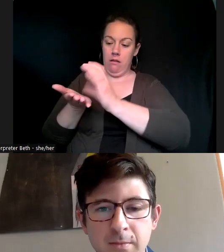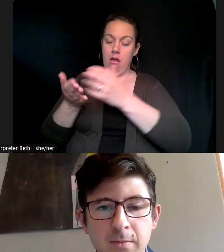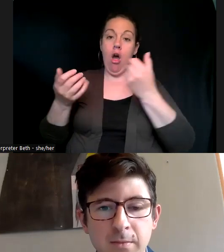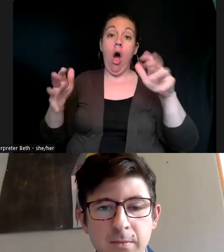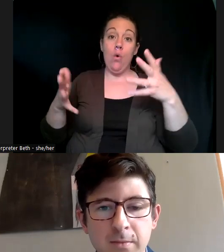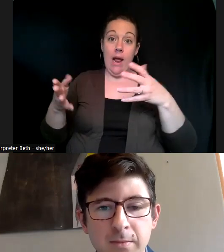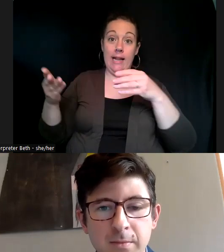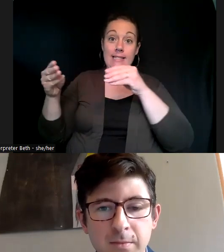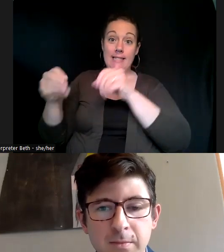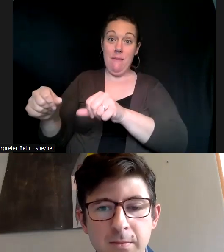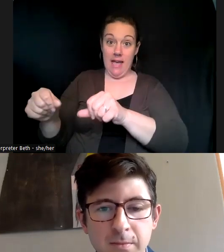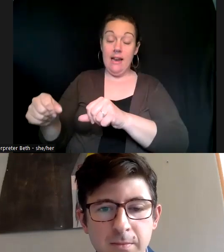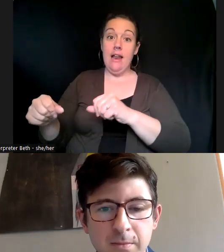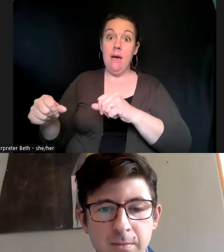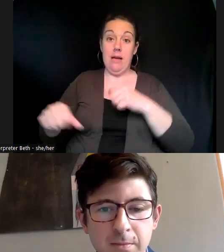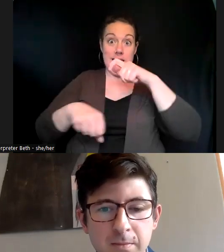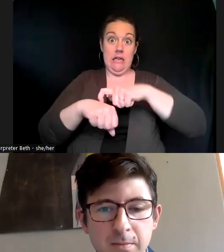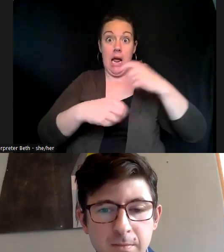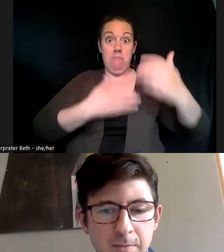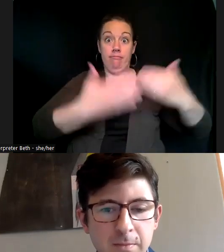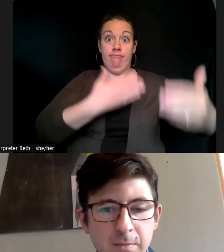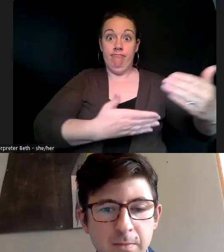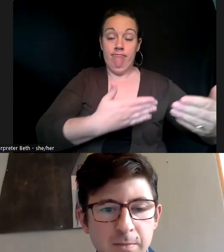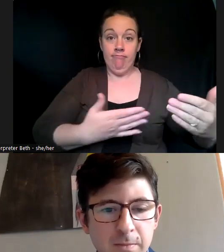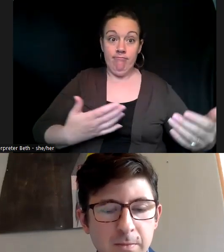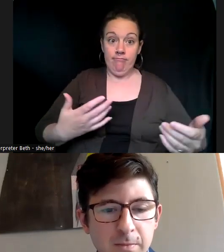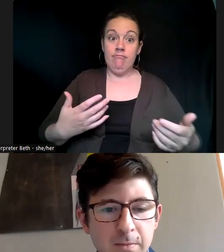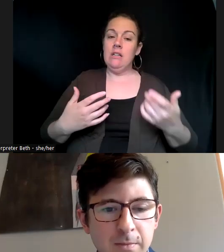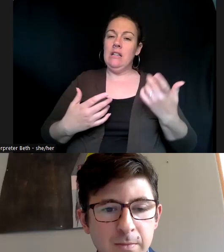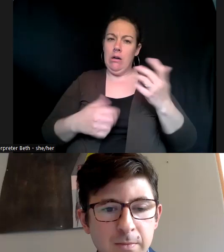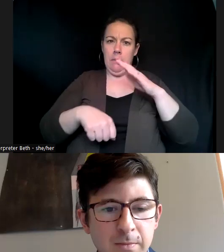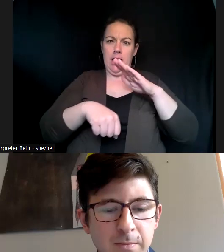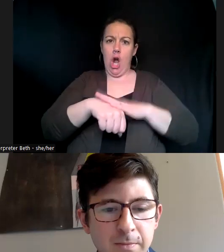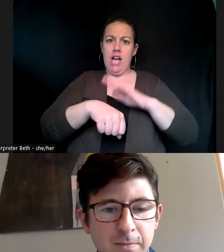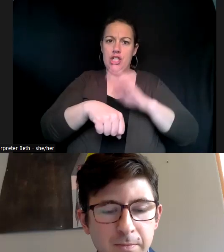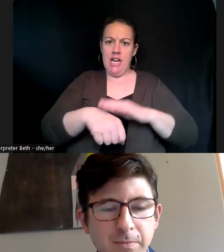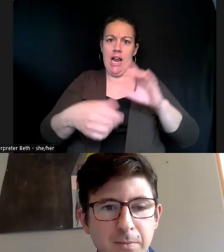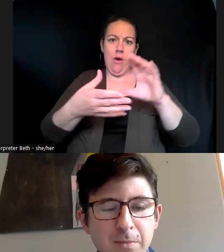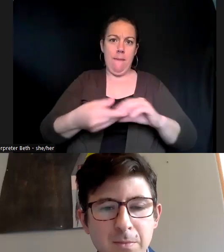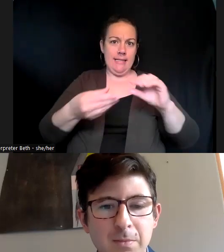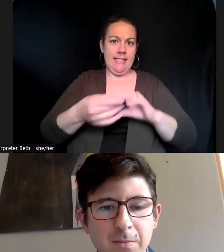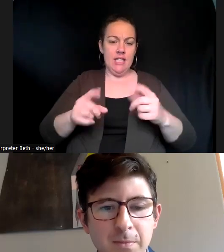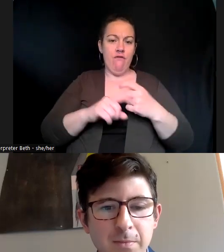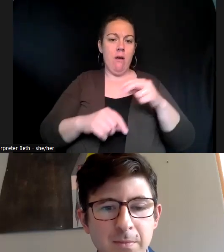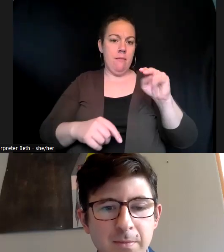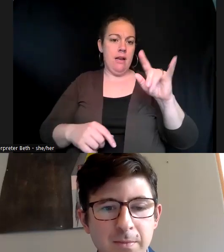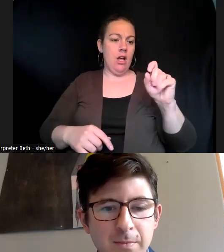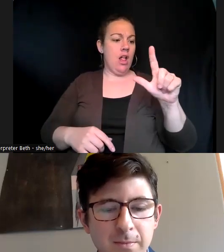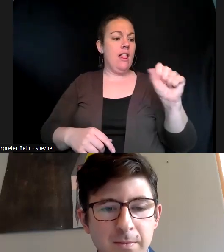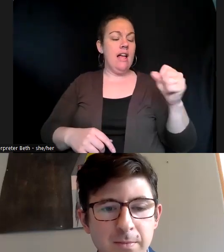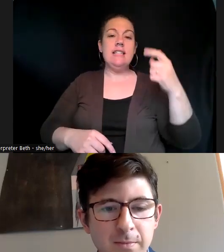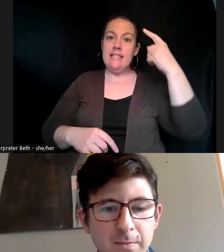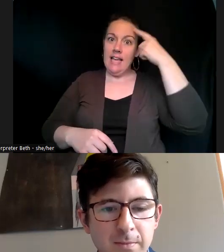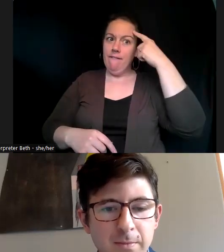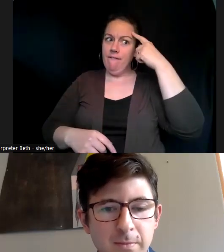things are moving at a faster pace. But there was also almost like a cautionary tale, I think, from Nicholas saying, if things aren't working the way we would hope